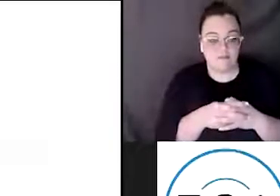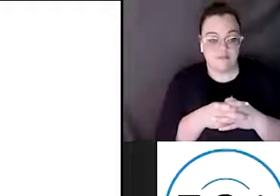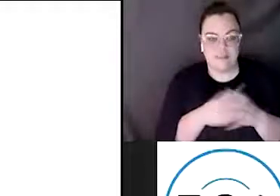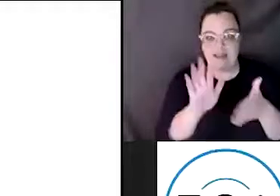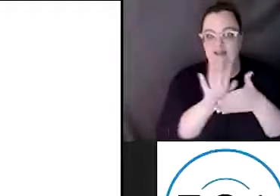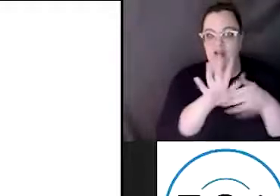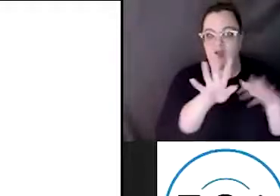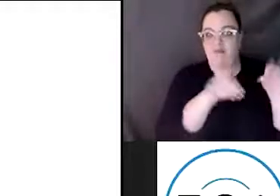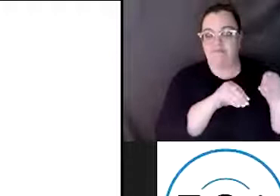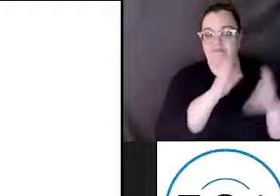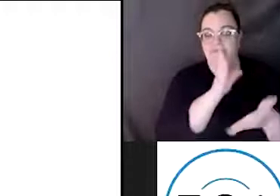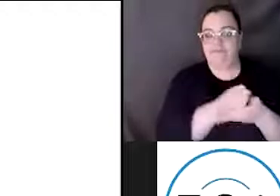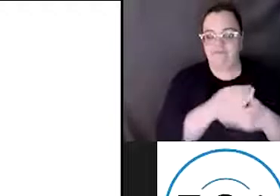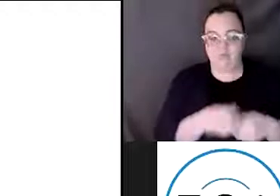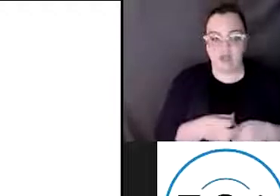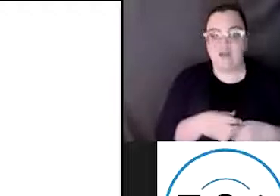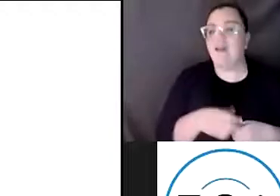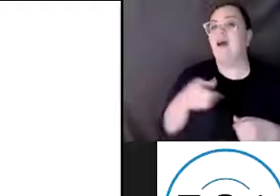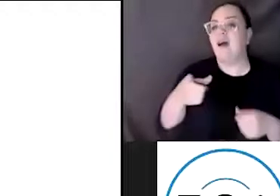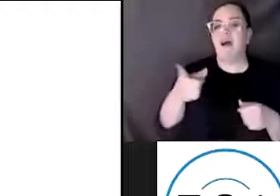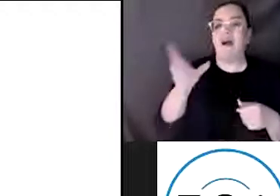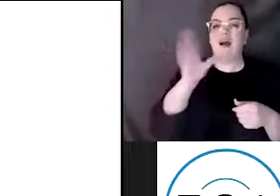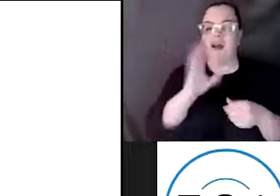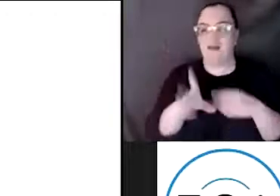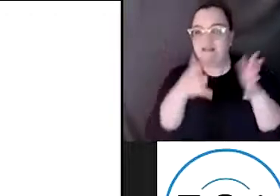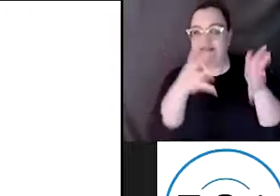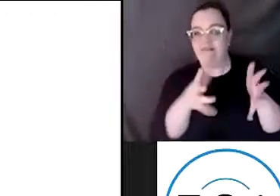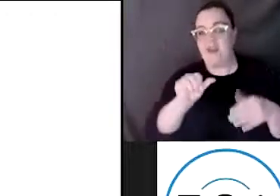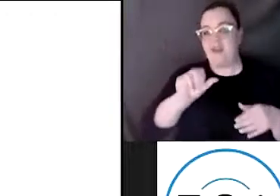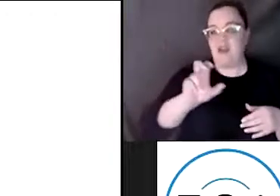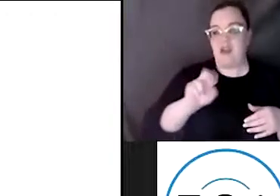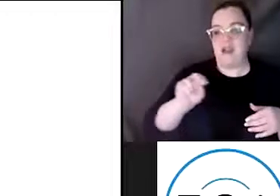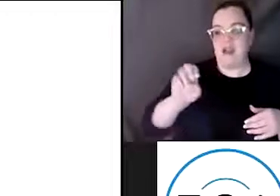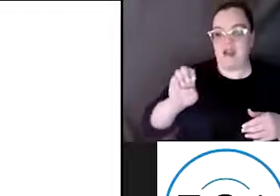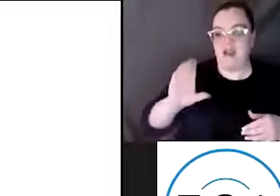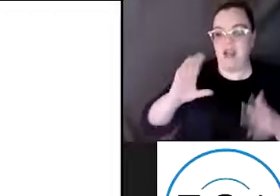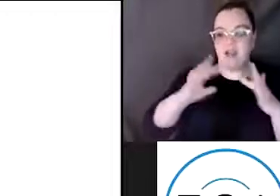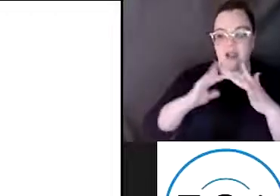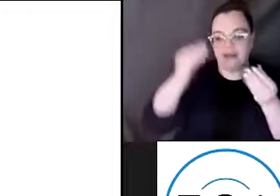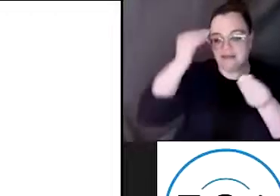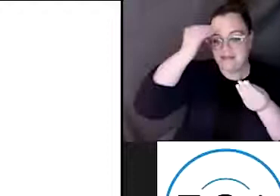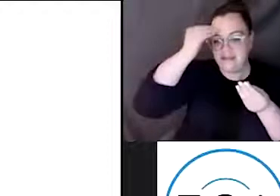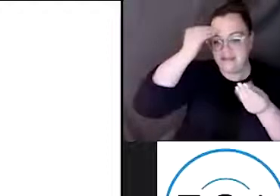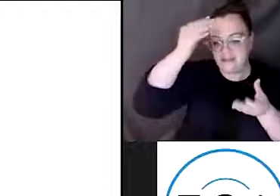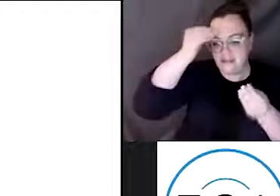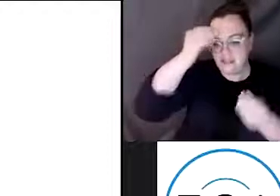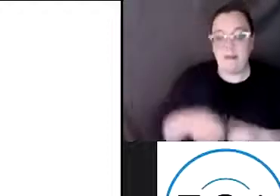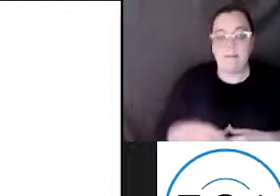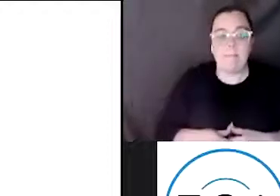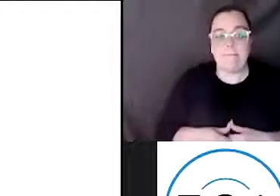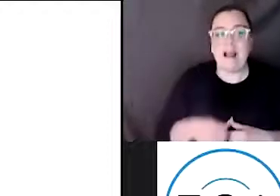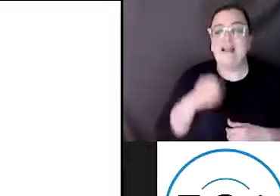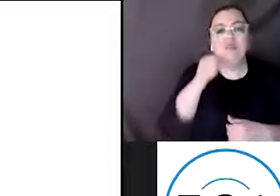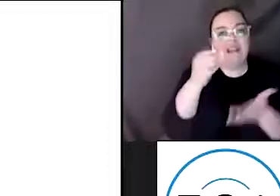And if here is Anne's contact information. So she's not here with us. That was a recording,